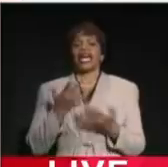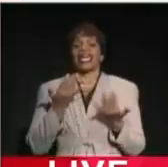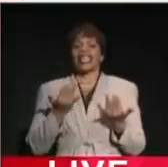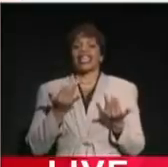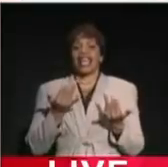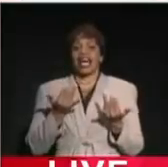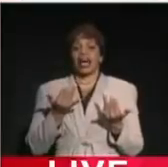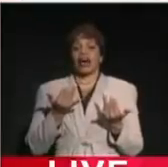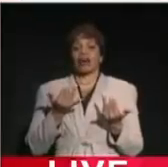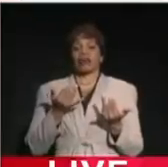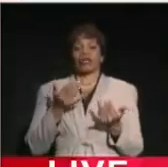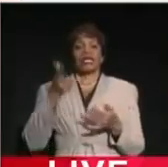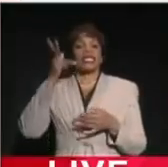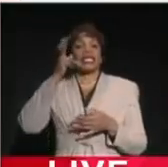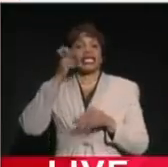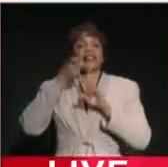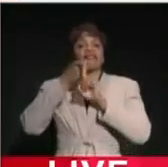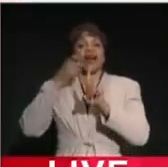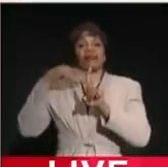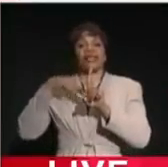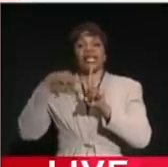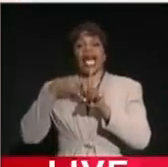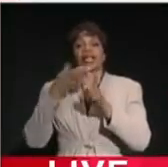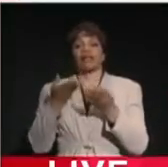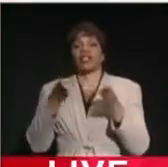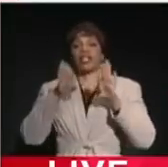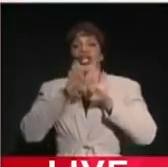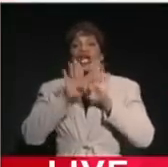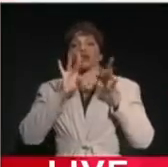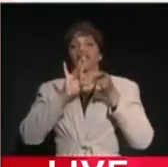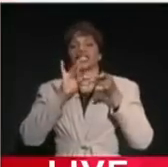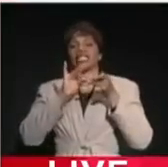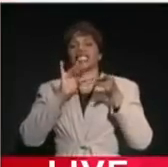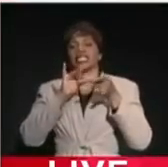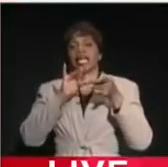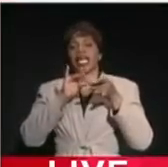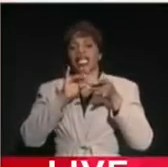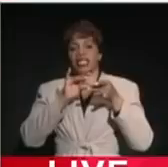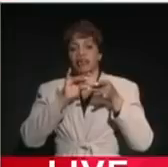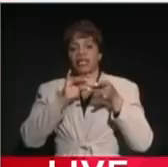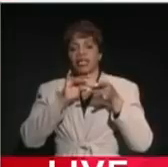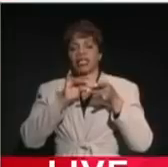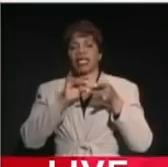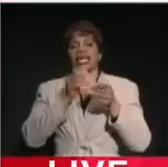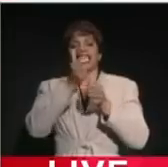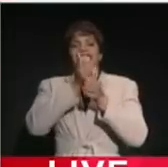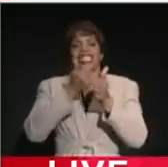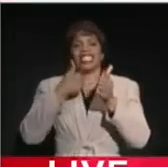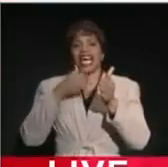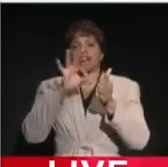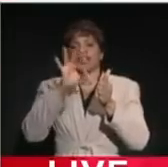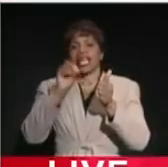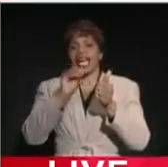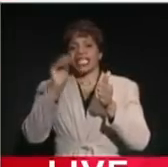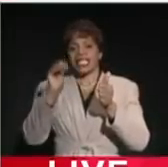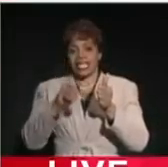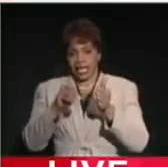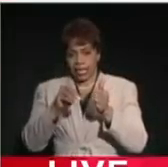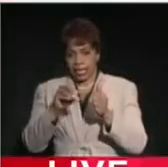for your closing statements. A coin toss earlier determined who will go first. You will each have 90 seconds, Mr.